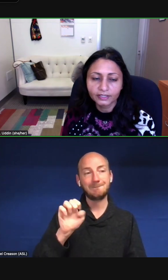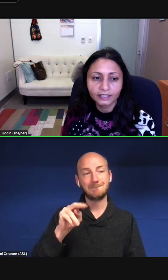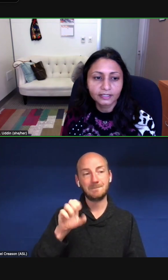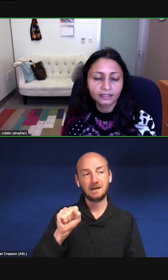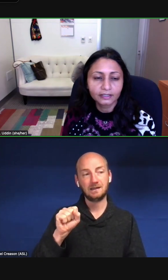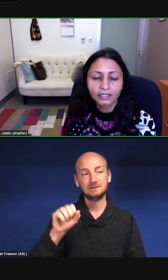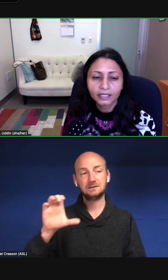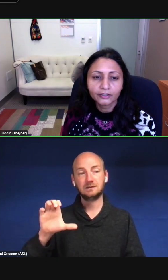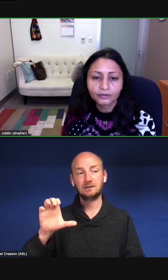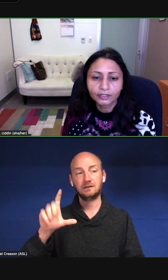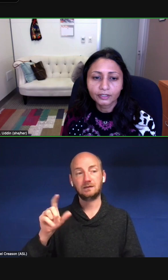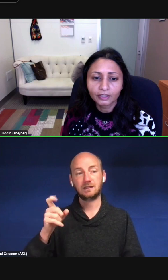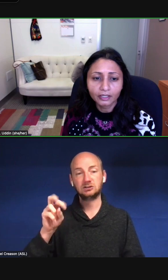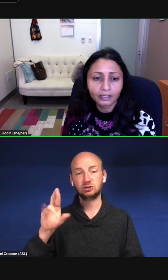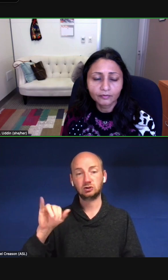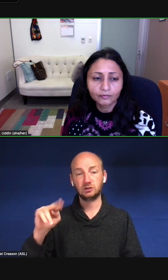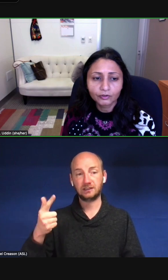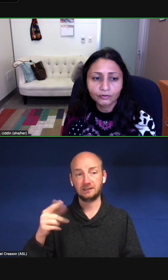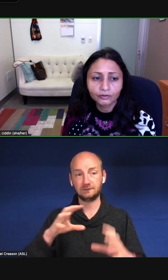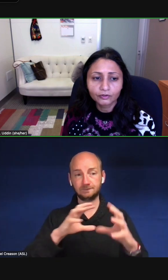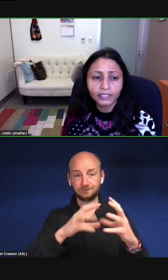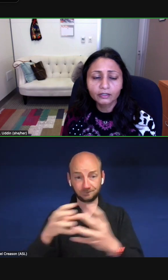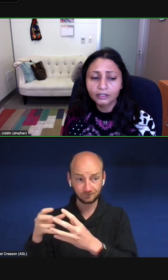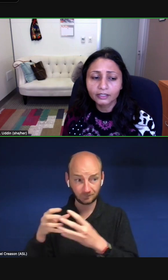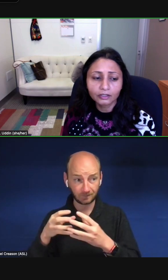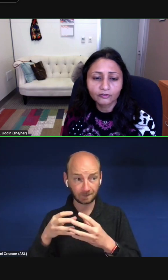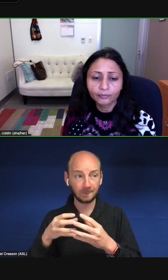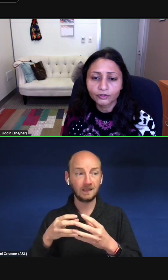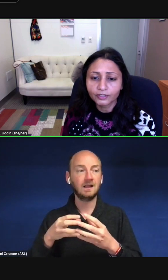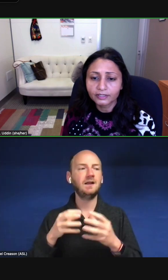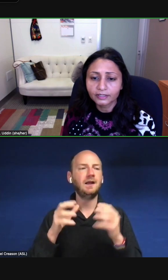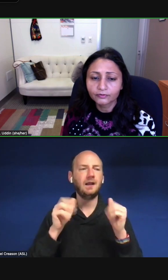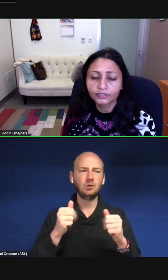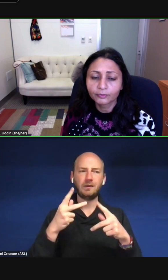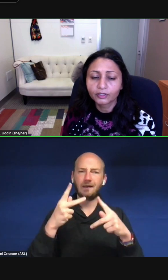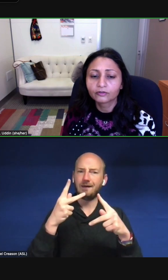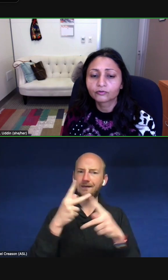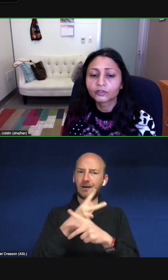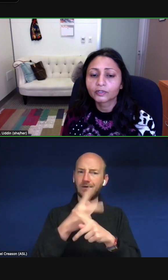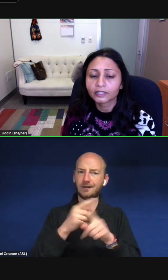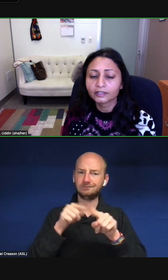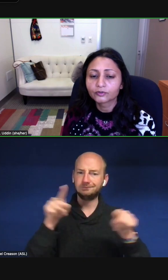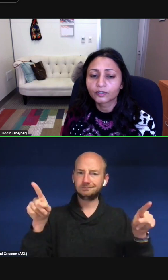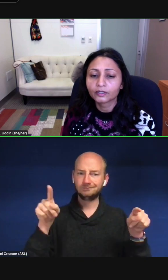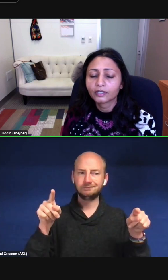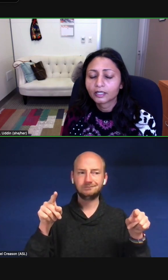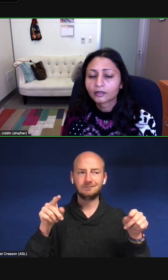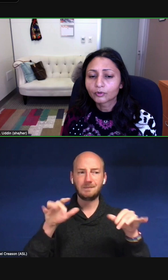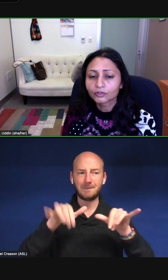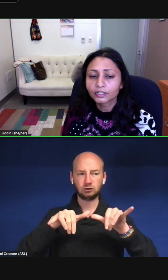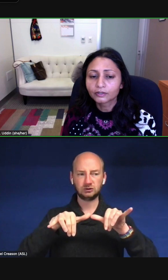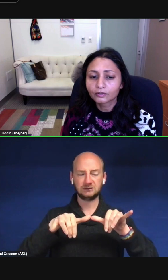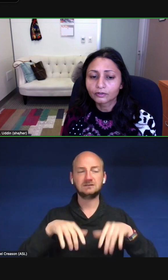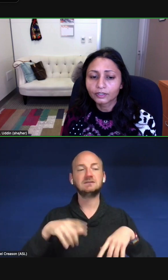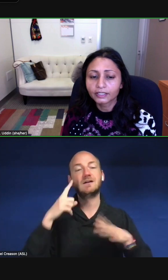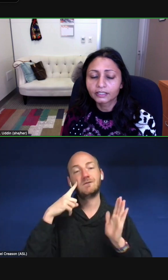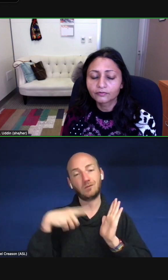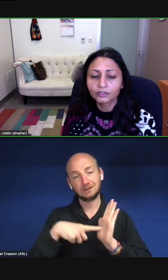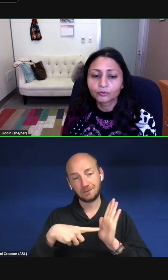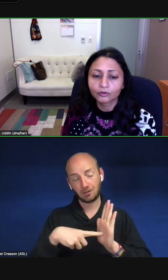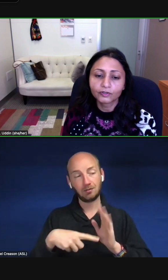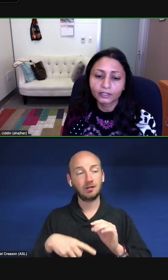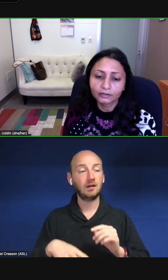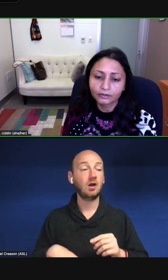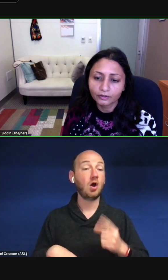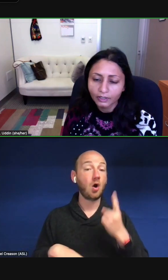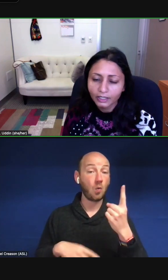of brain states, and you can calculate a lot of metrics, like, for example, how frequently does one particular